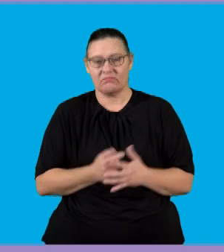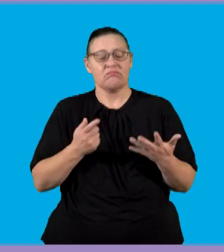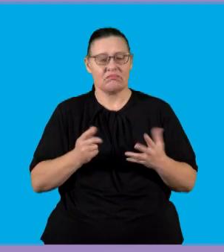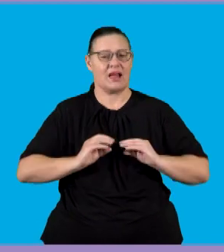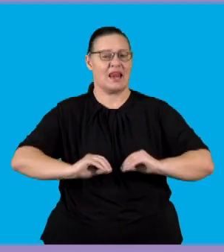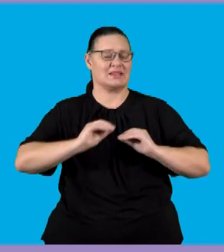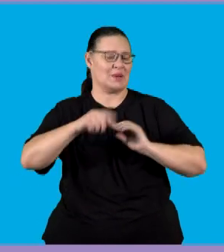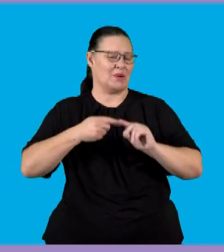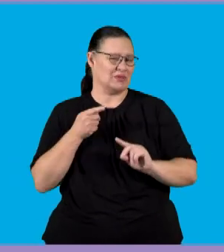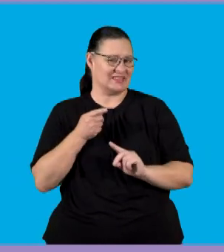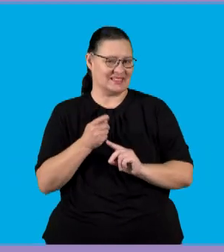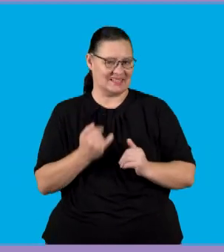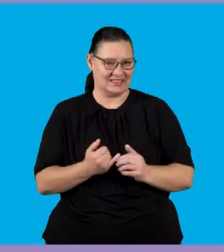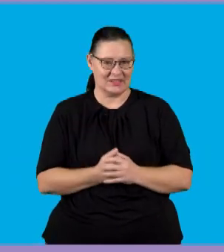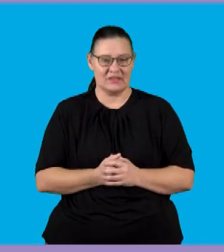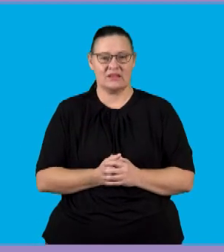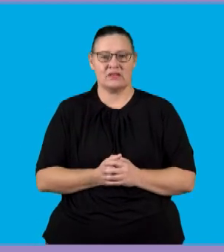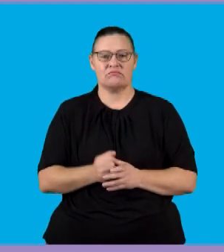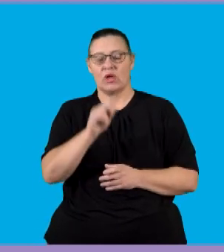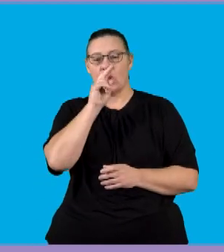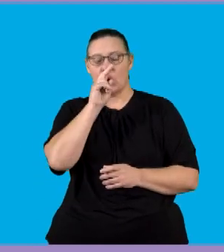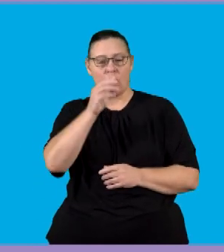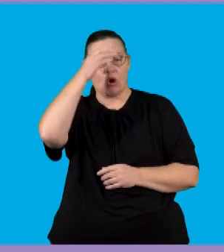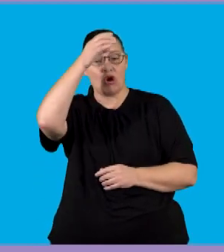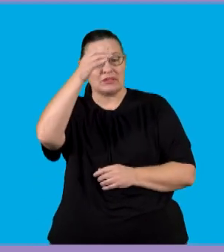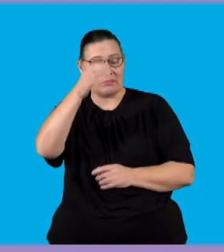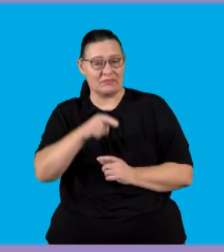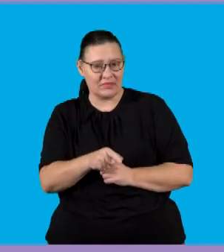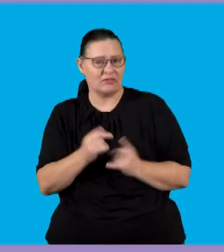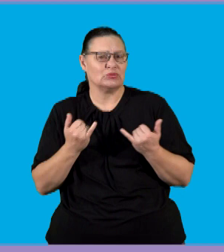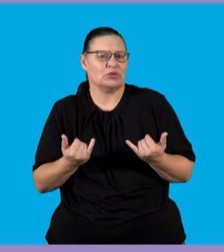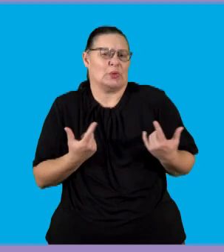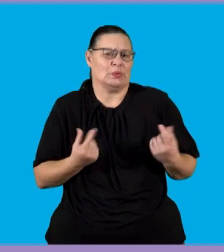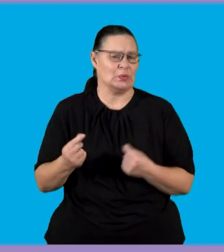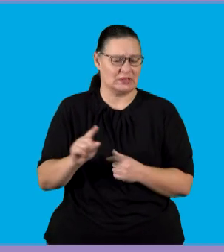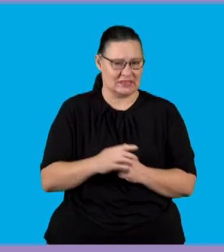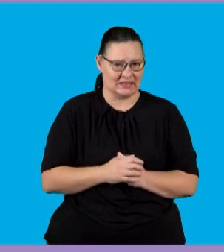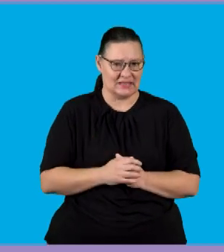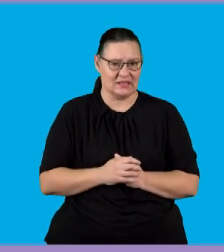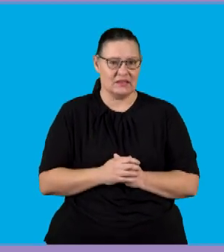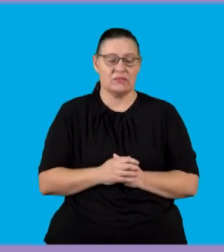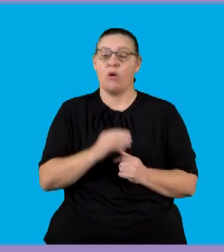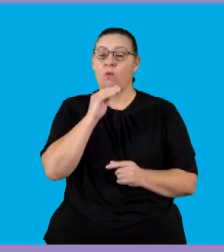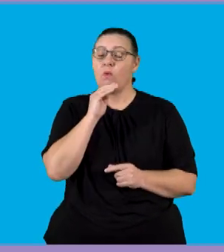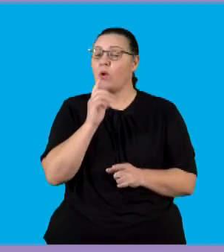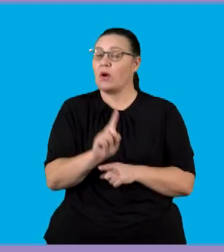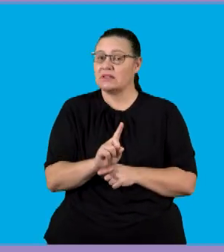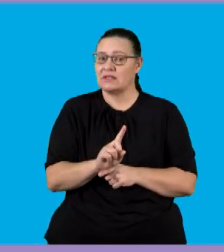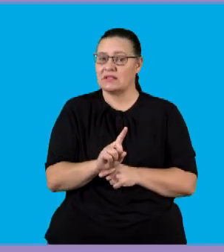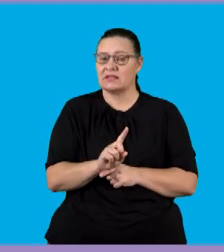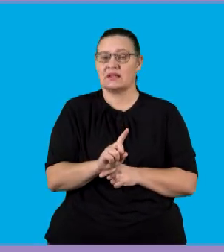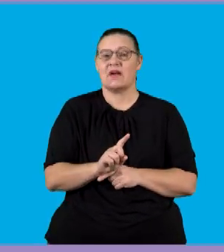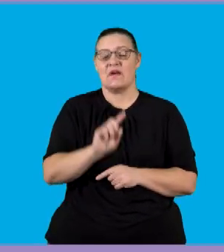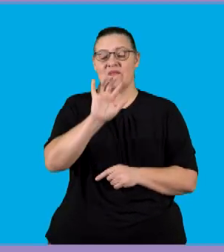our lesson is going to be about today. Let's look at our concept map for today's lesson. So we are going to be working